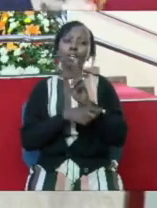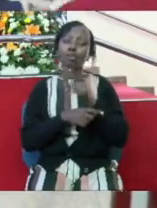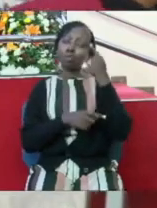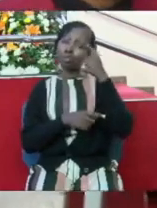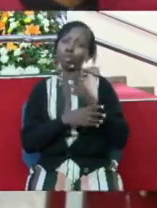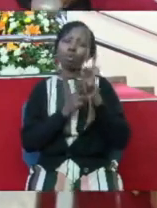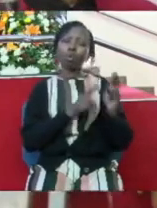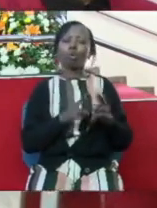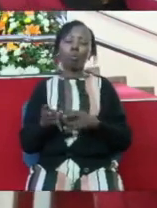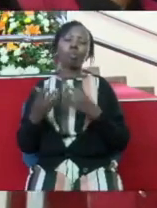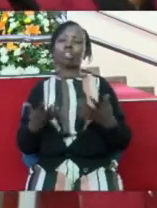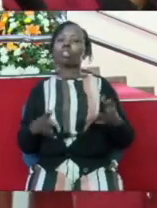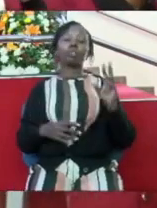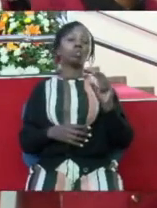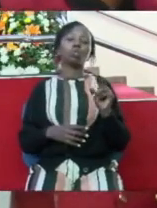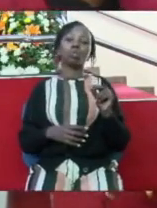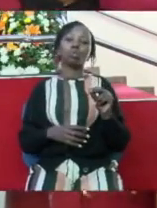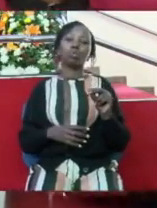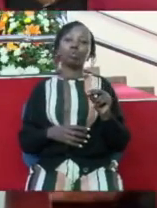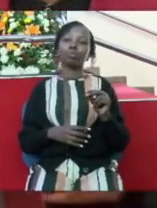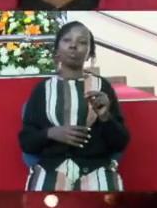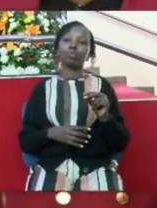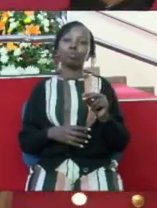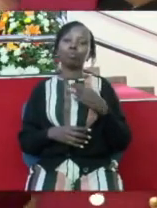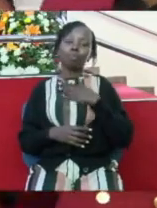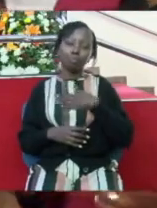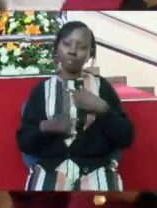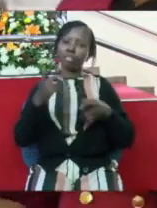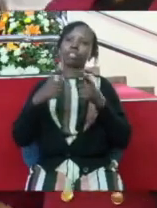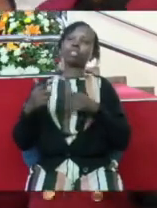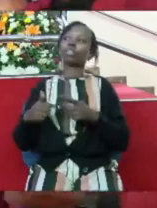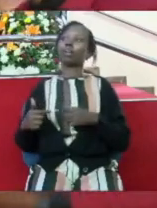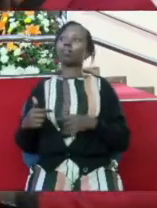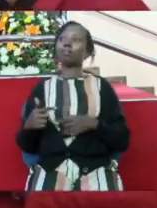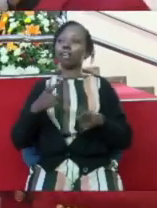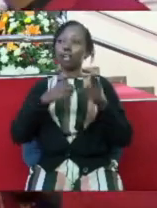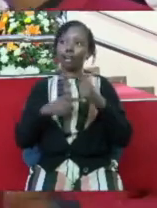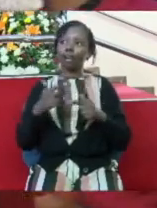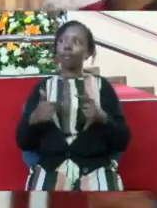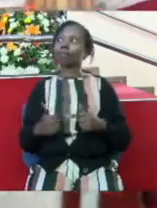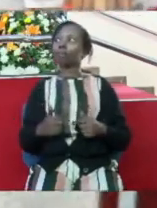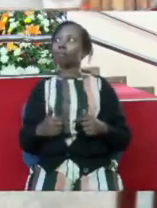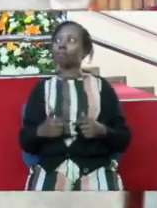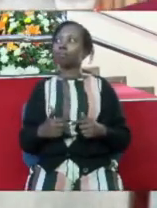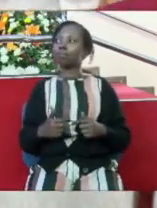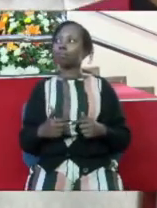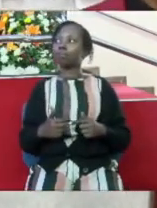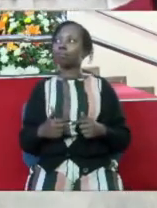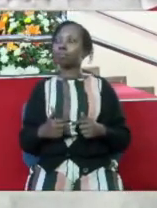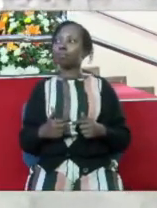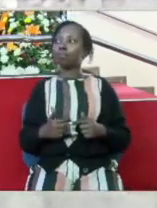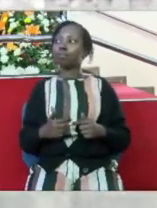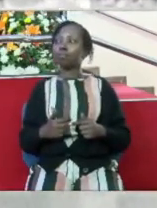heshima. You can come. Unaweza kuja. You can come. Unaweza kuja. Says just as